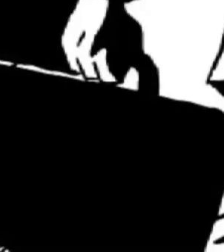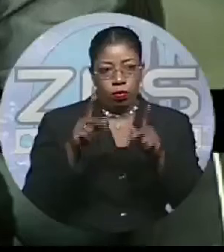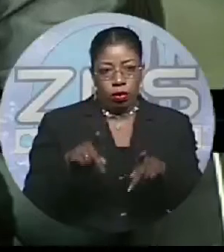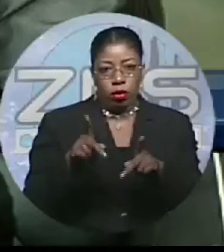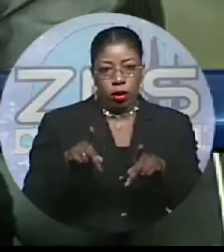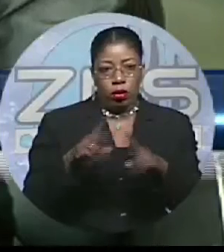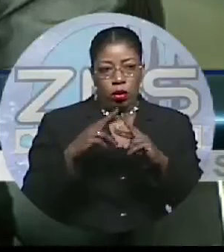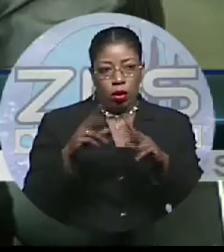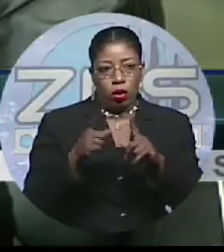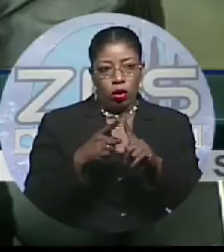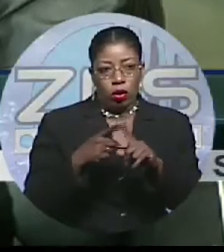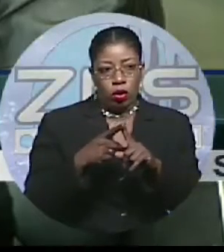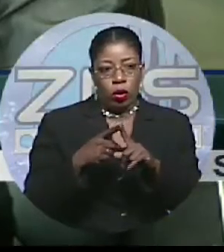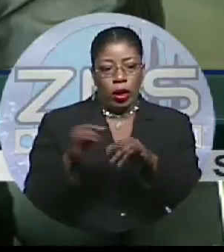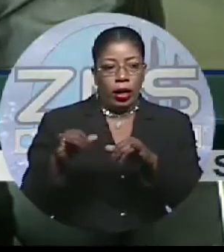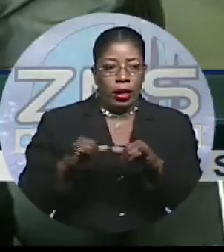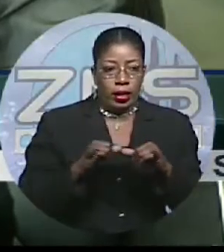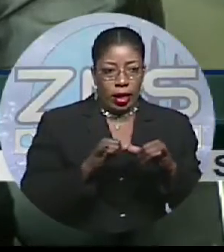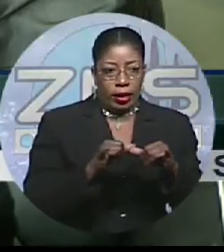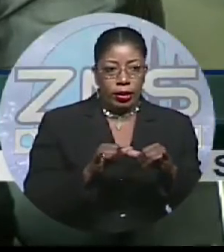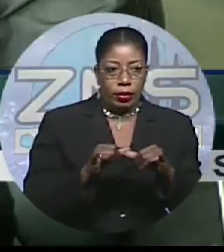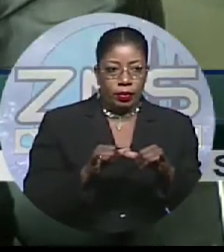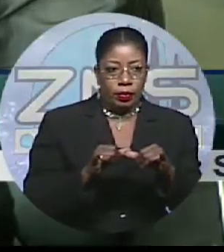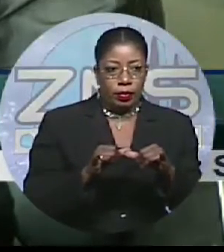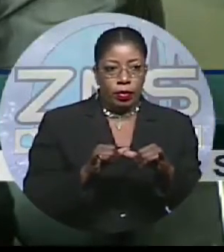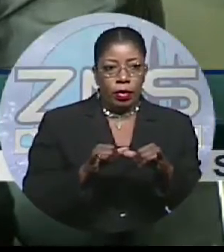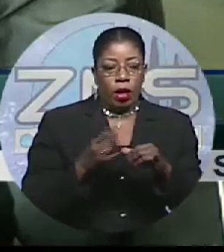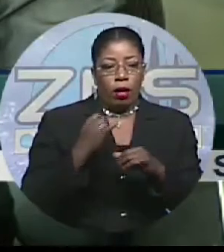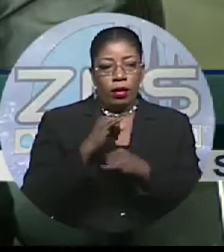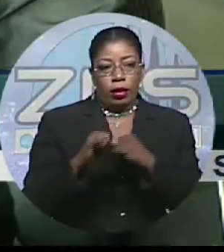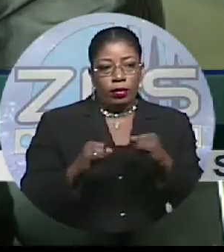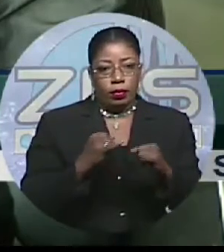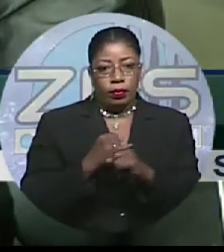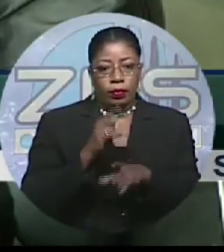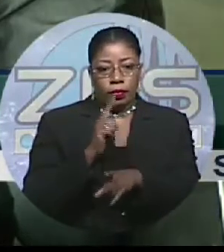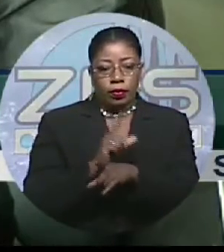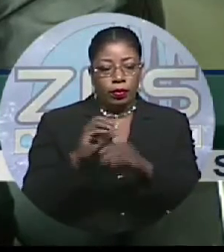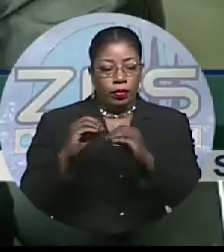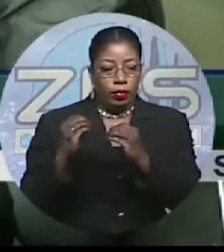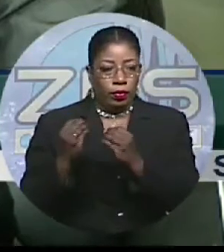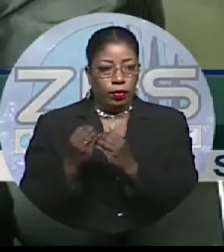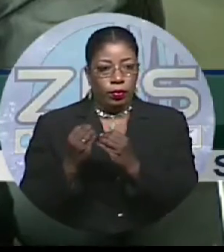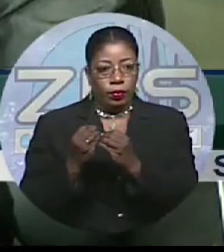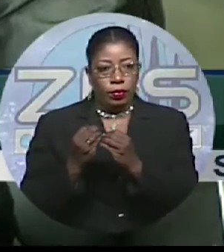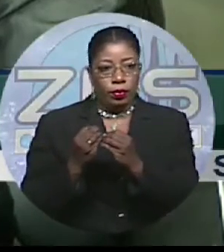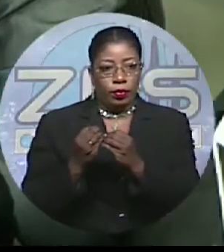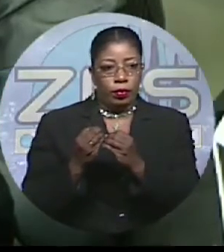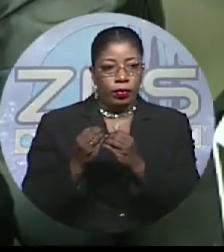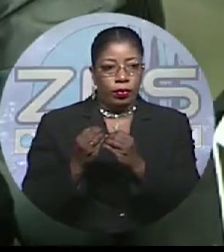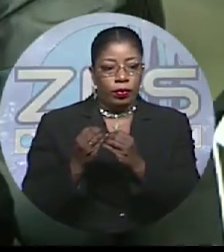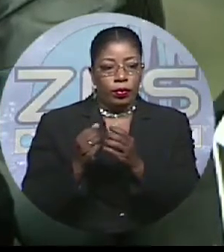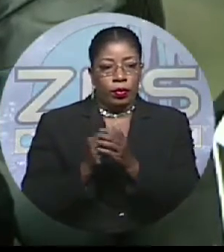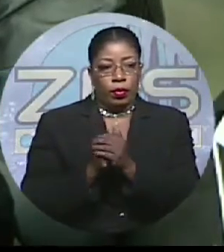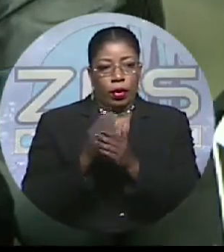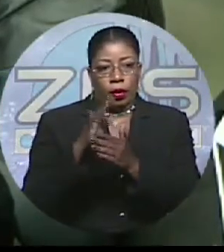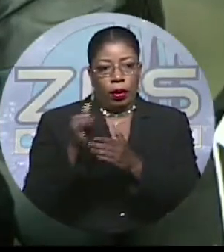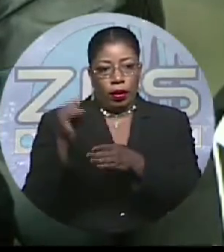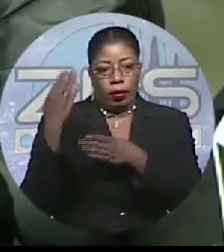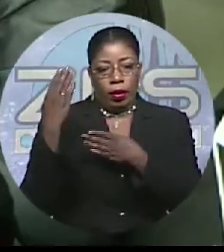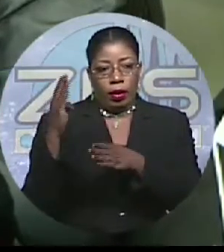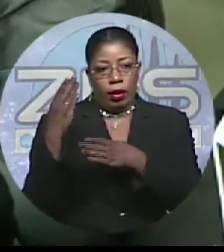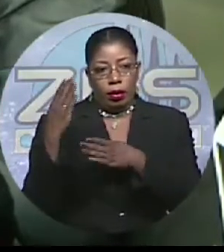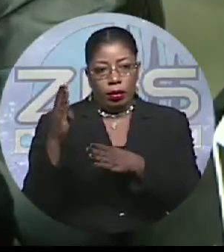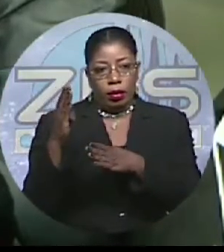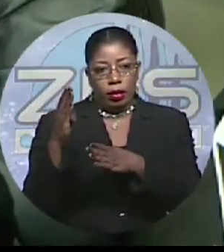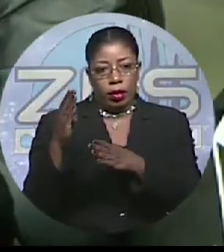according to the standard definition of the International Labor Organization, adhered to by the Bahamas